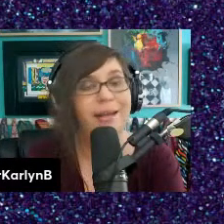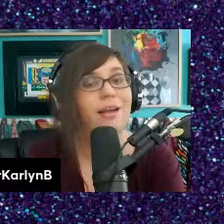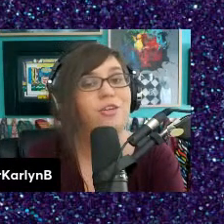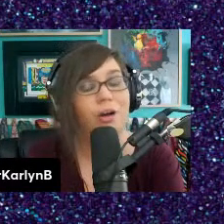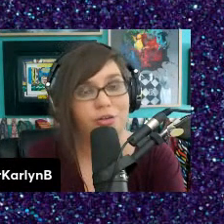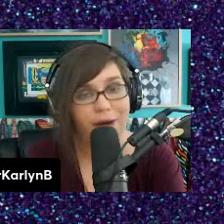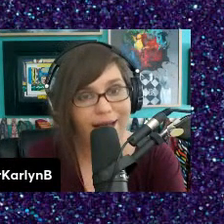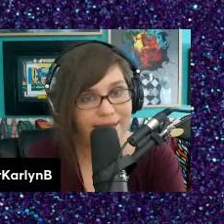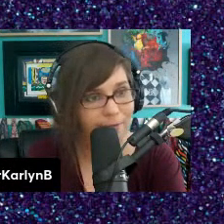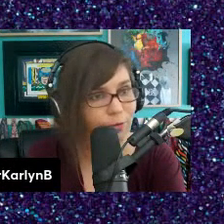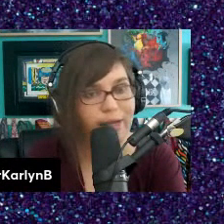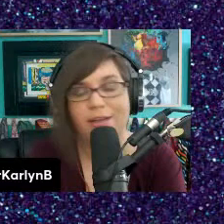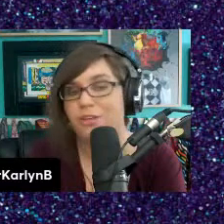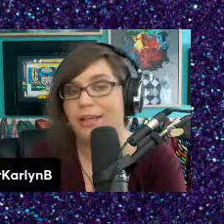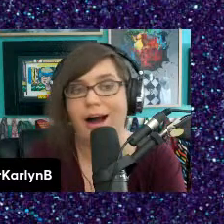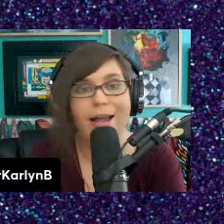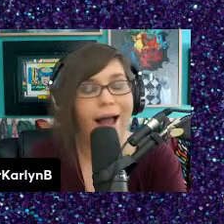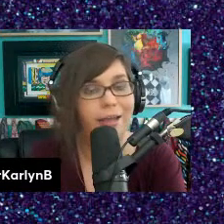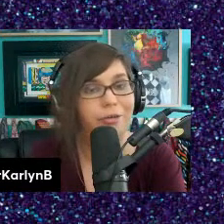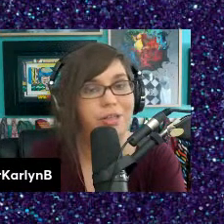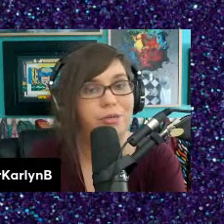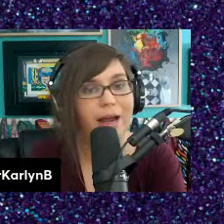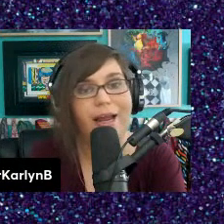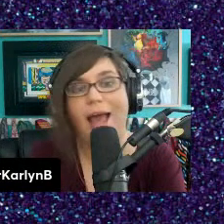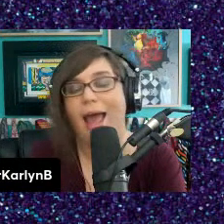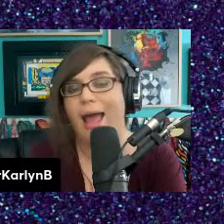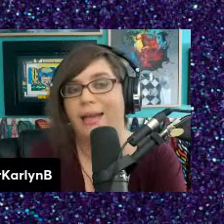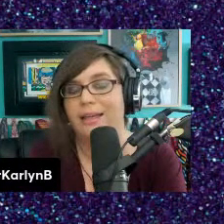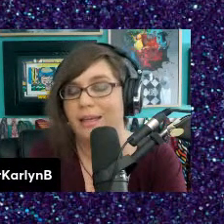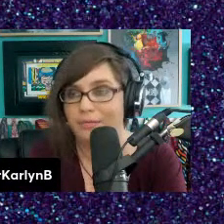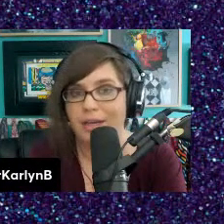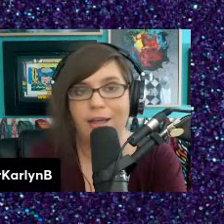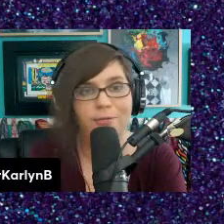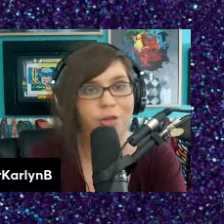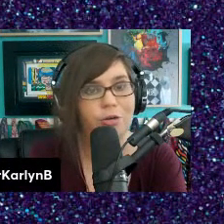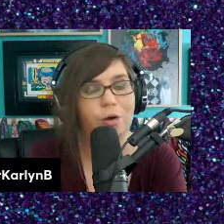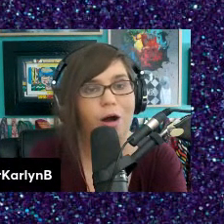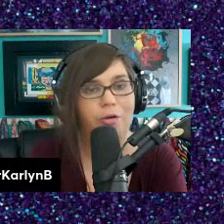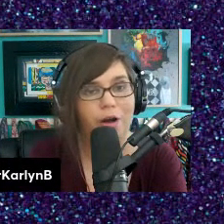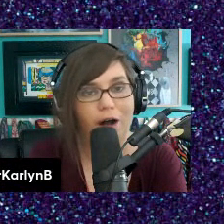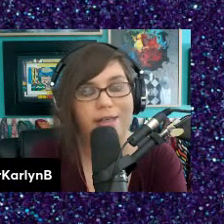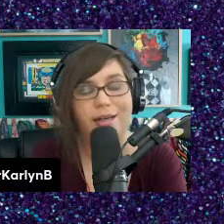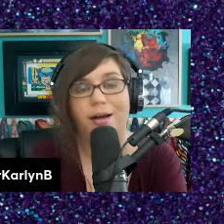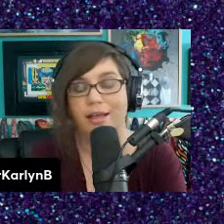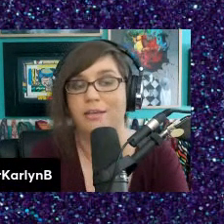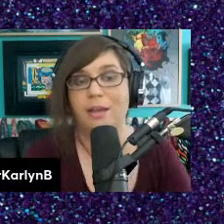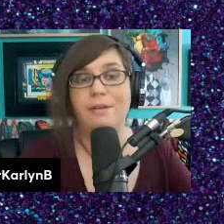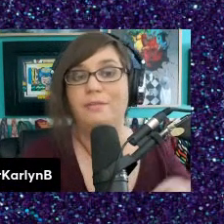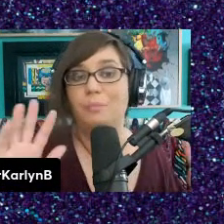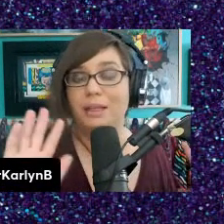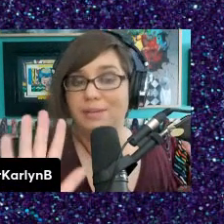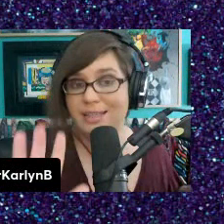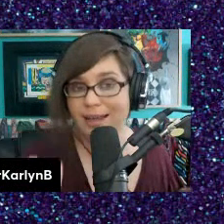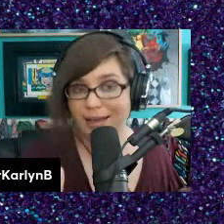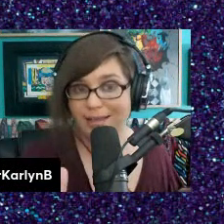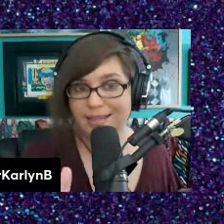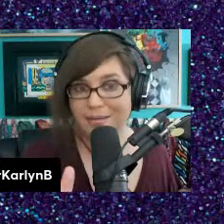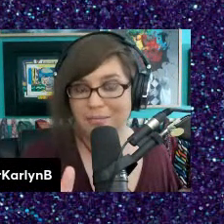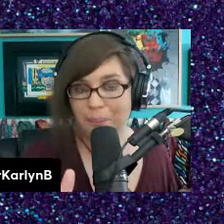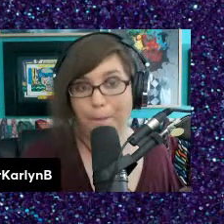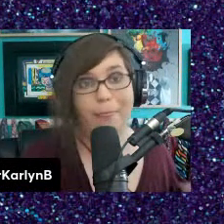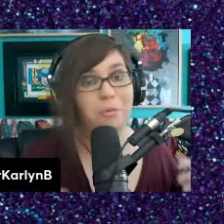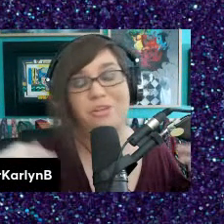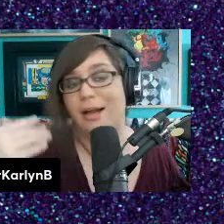happen. Joshua has a freakishly high accuracy rate. And even if you are not, even if you don't believe in